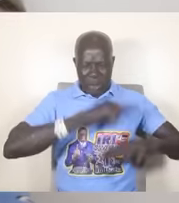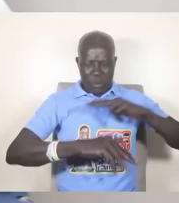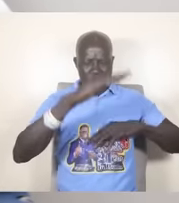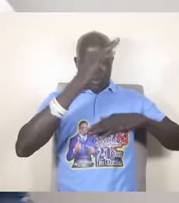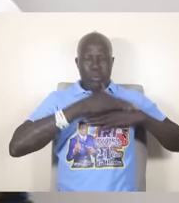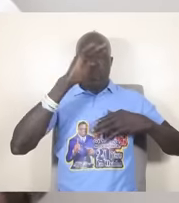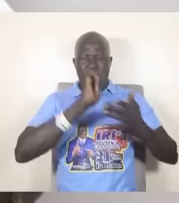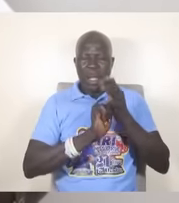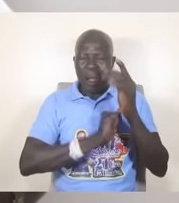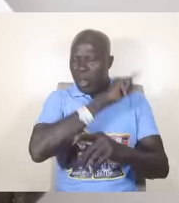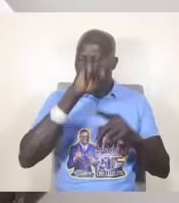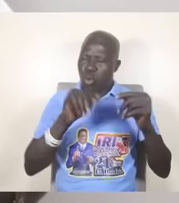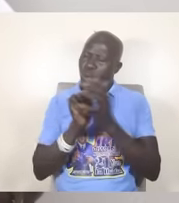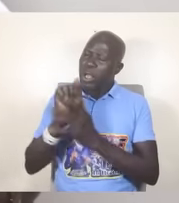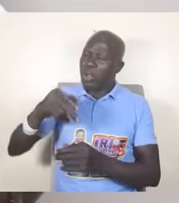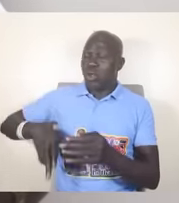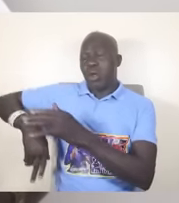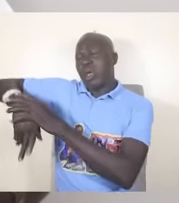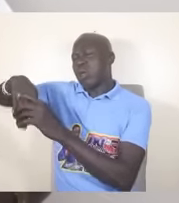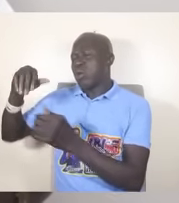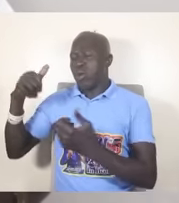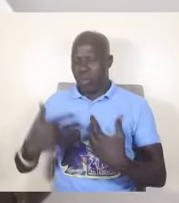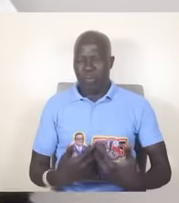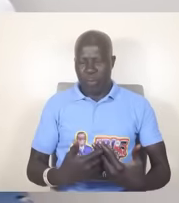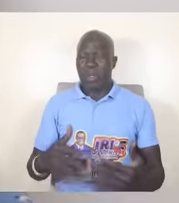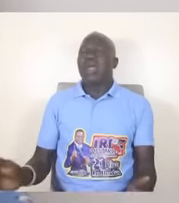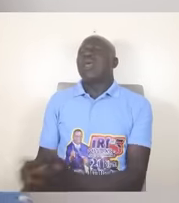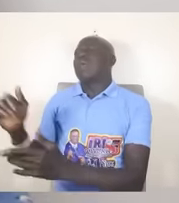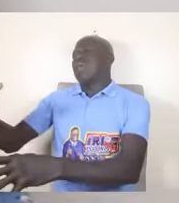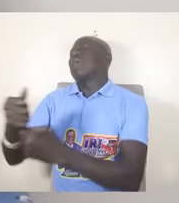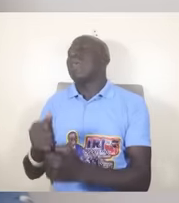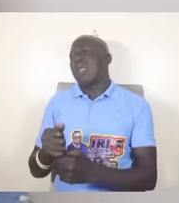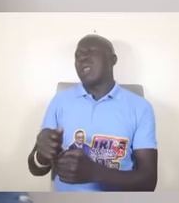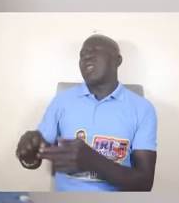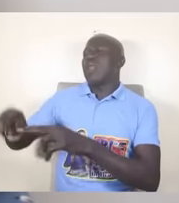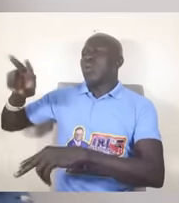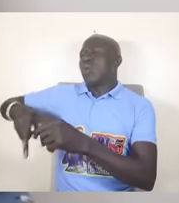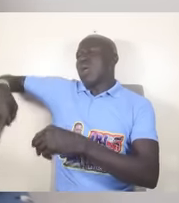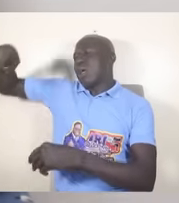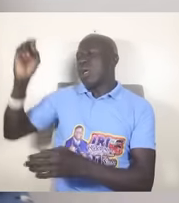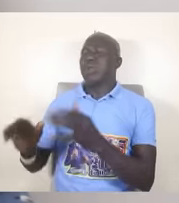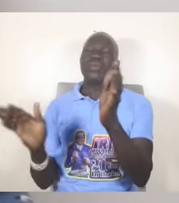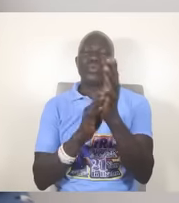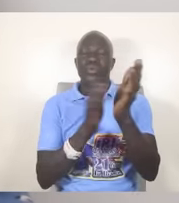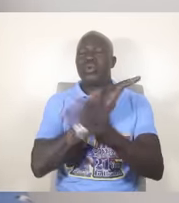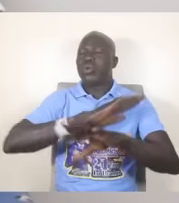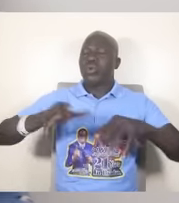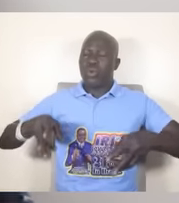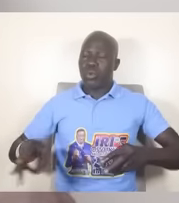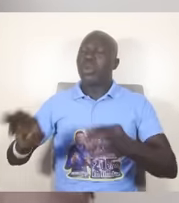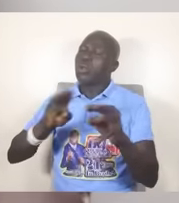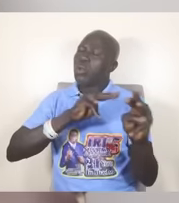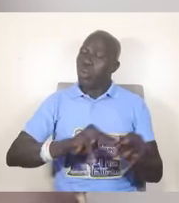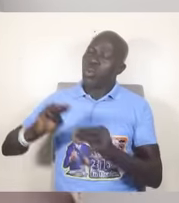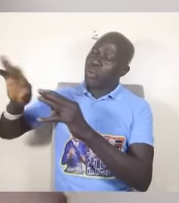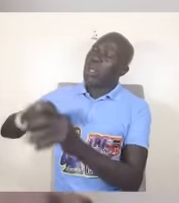ta won elegbe re wo higher institution. Where your mates get admission to higher institution. Ti wo de ri ona lo sibe. Are you not get out the way to move there?